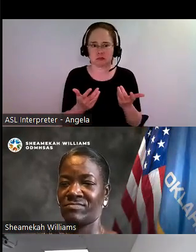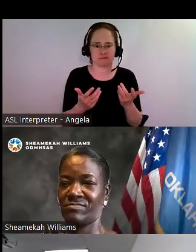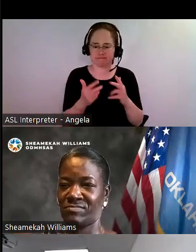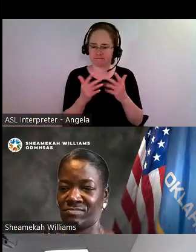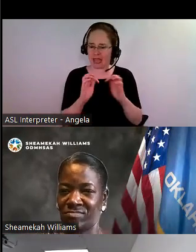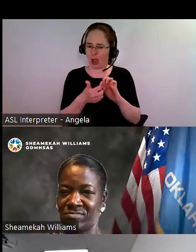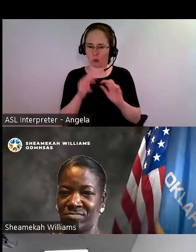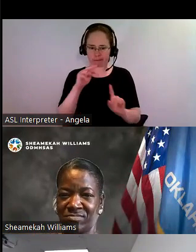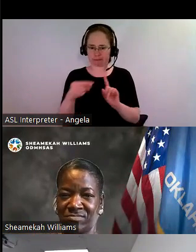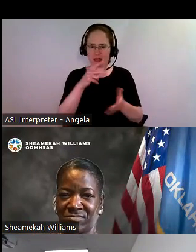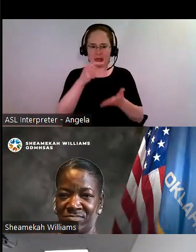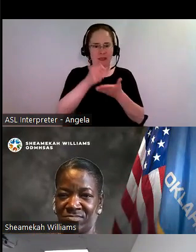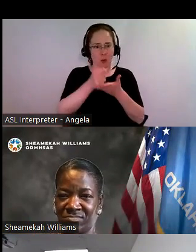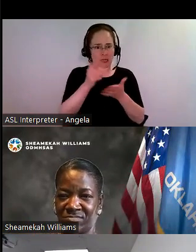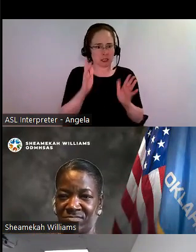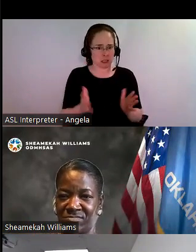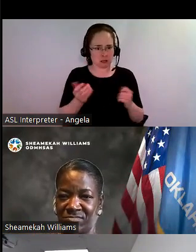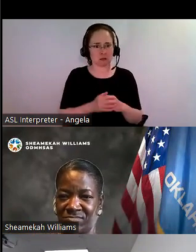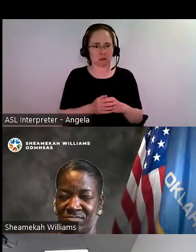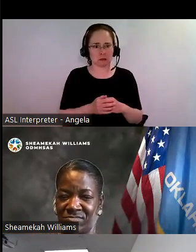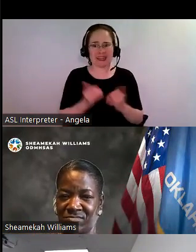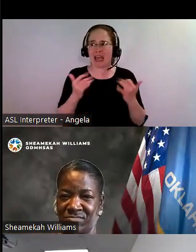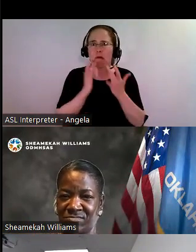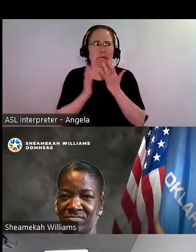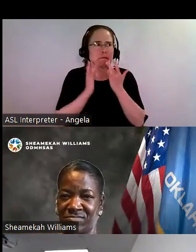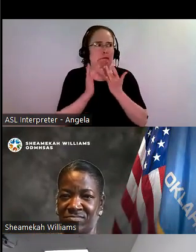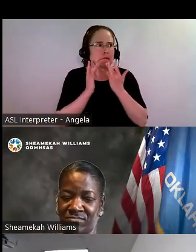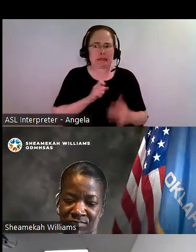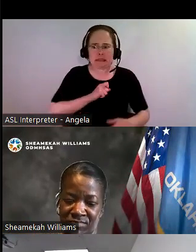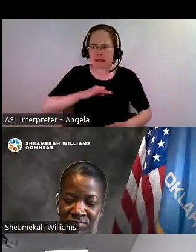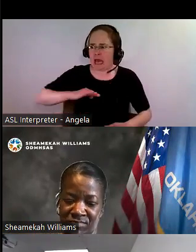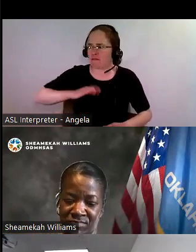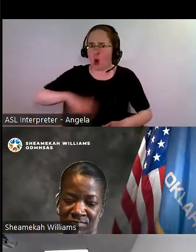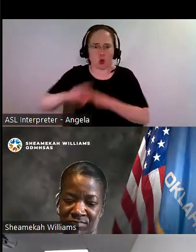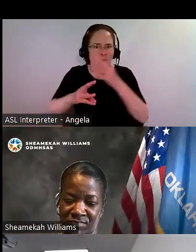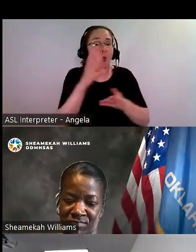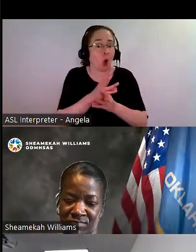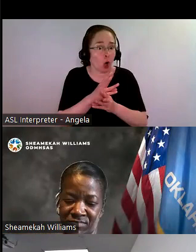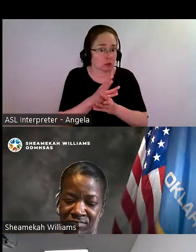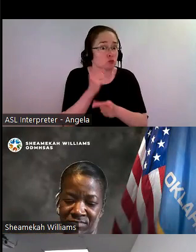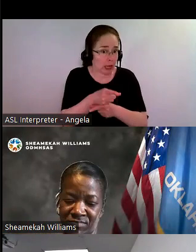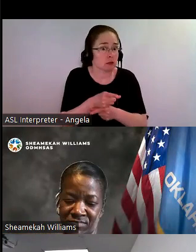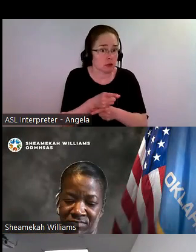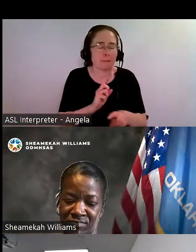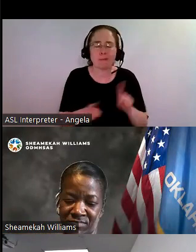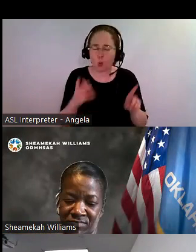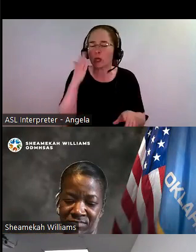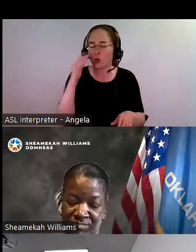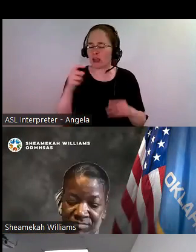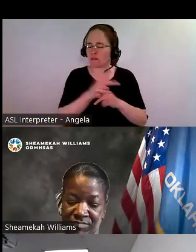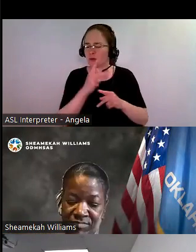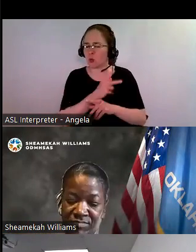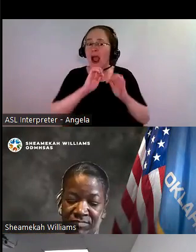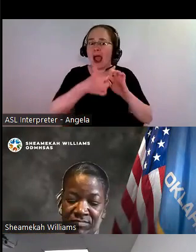All right. So we have a workforce shortage across the world. We know everybody's talking about it all the time, but we knew that we had to figure out how to